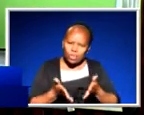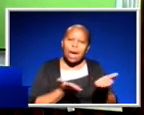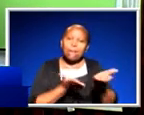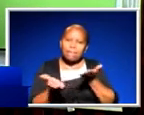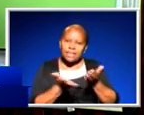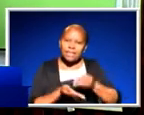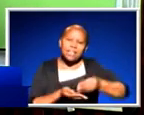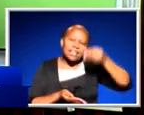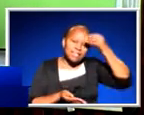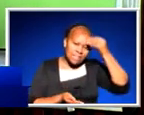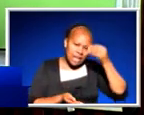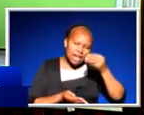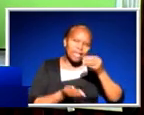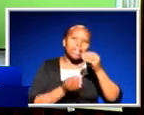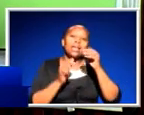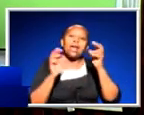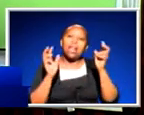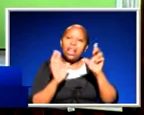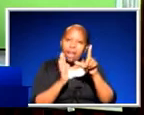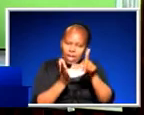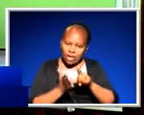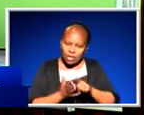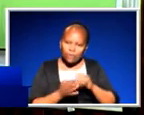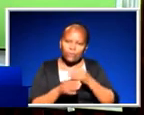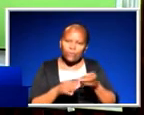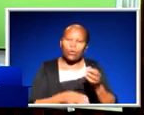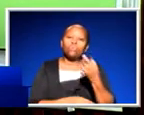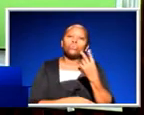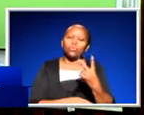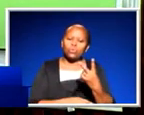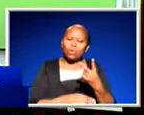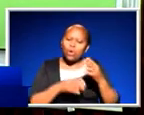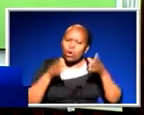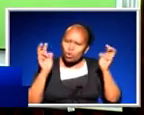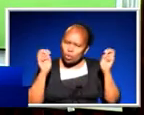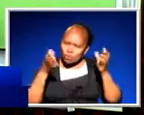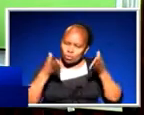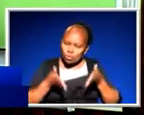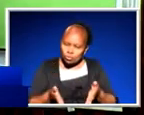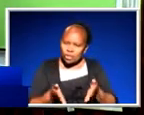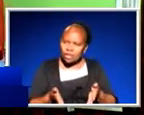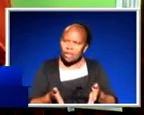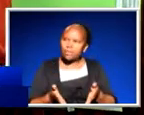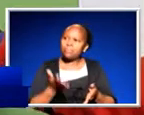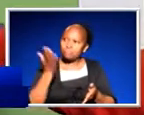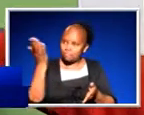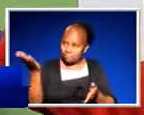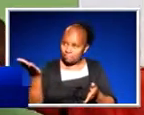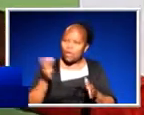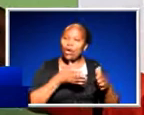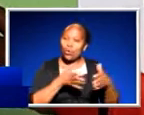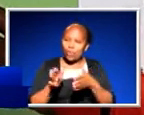business studies program, Form 2. Our today's topic is